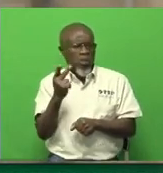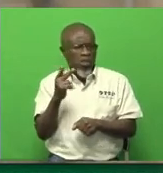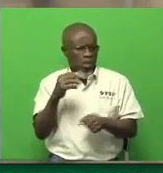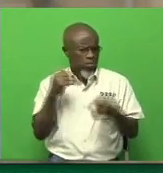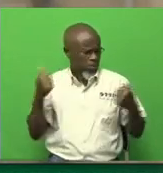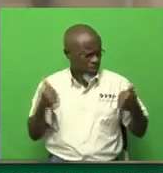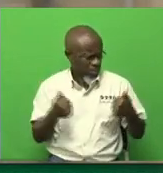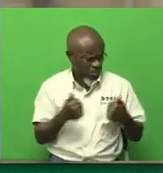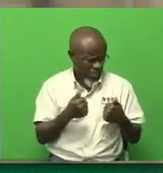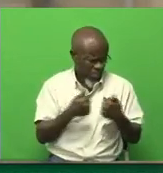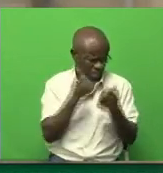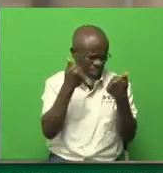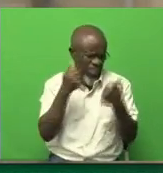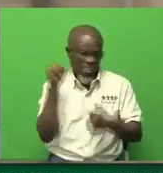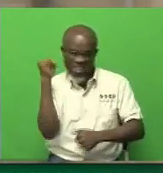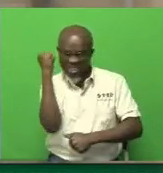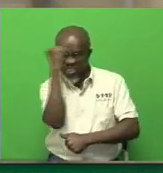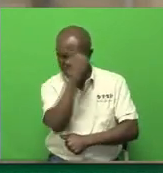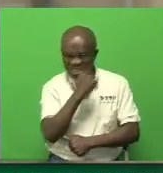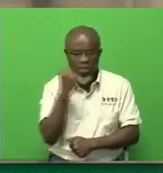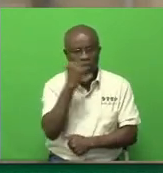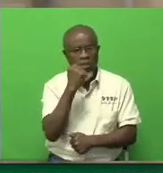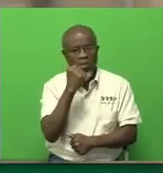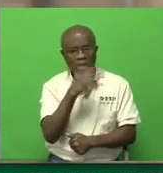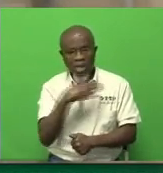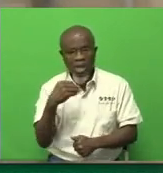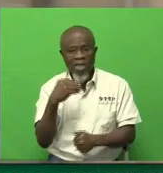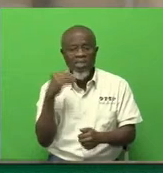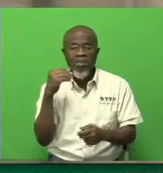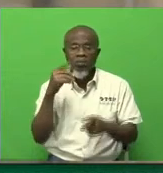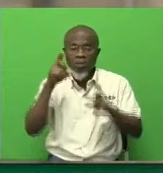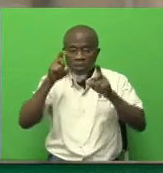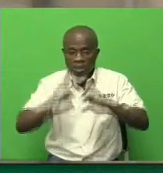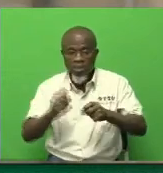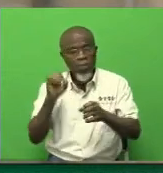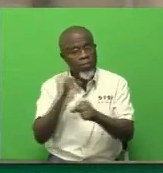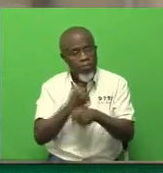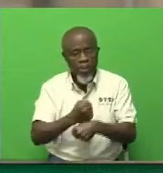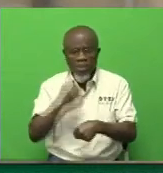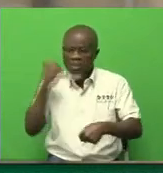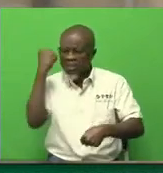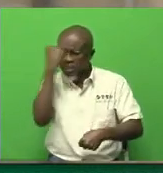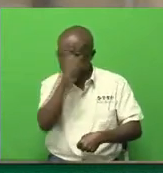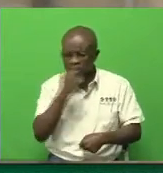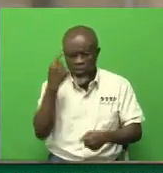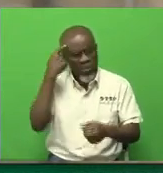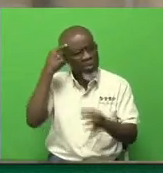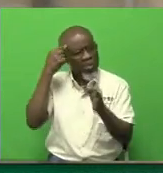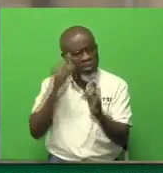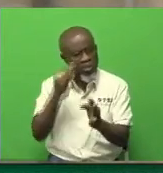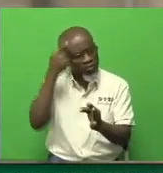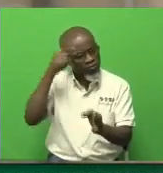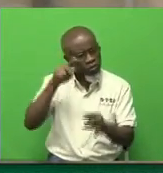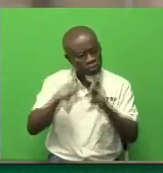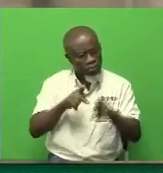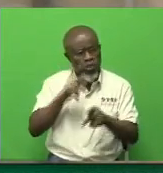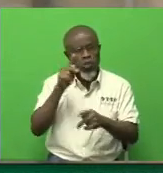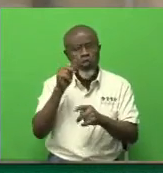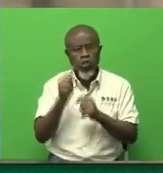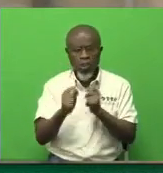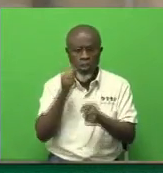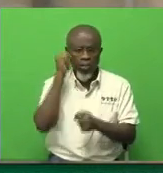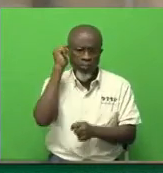country and often times some serious decisions to make for the benefit of the people of Trinidad and Tobago